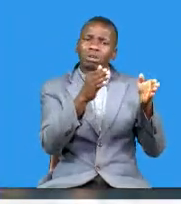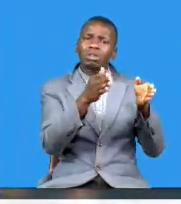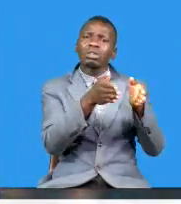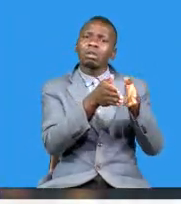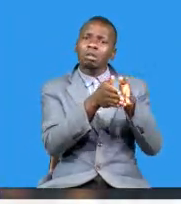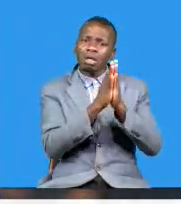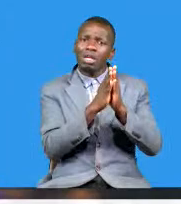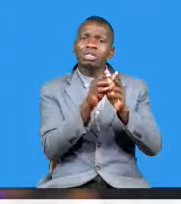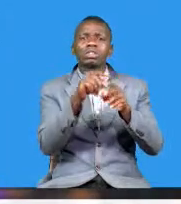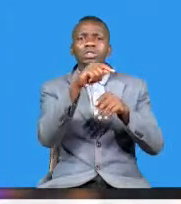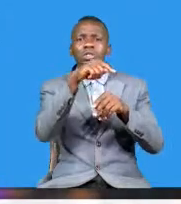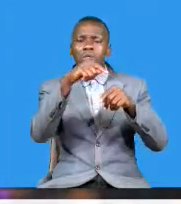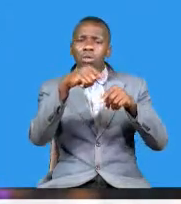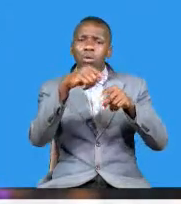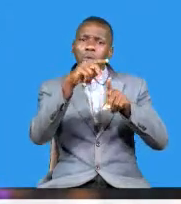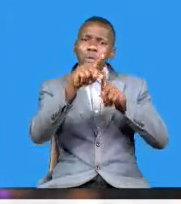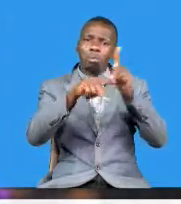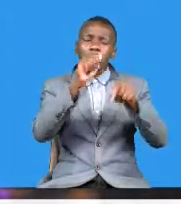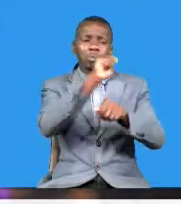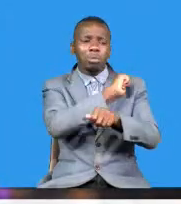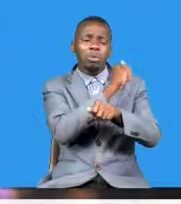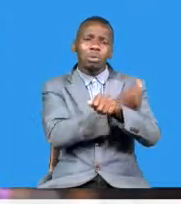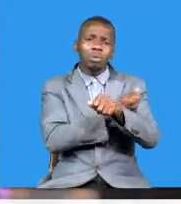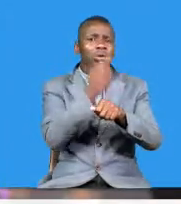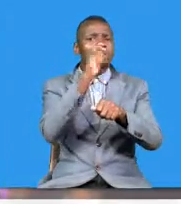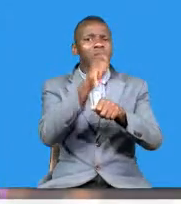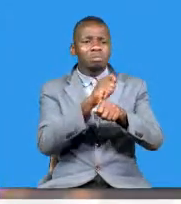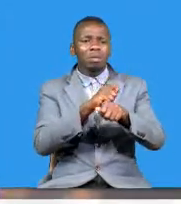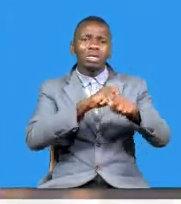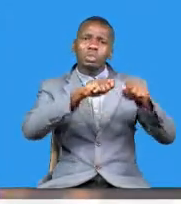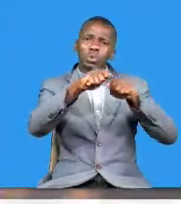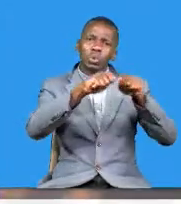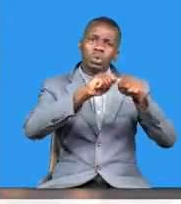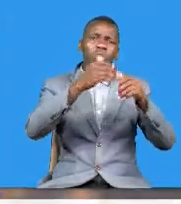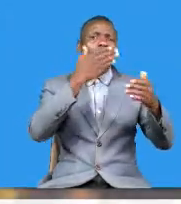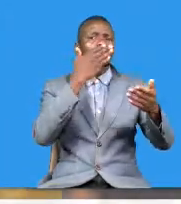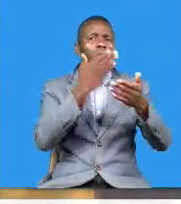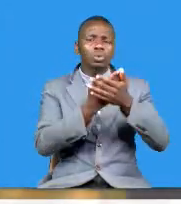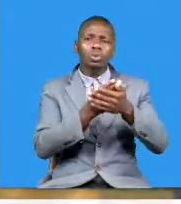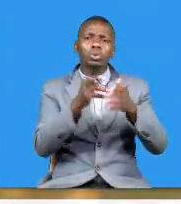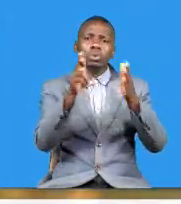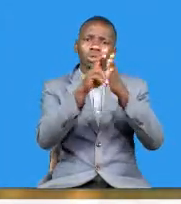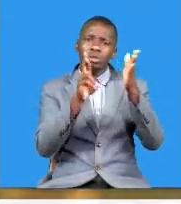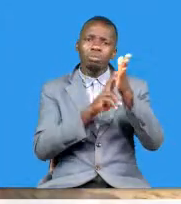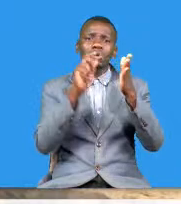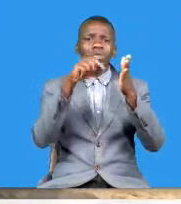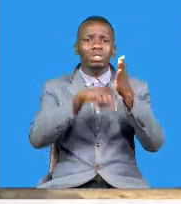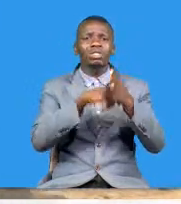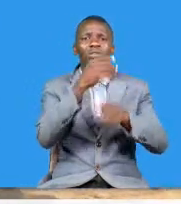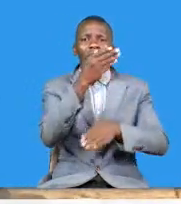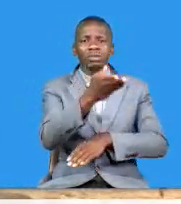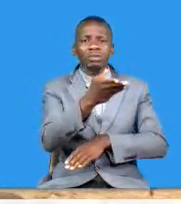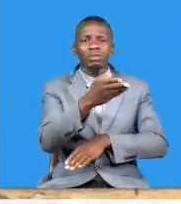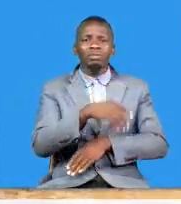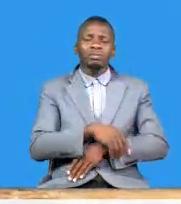smooth operations at the dump site. We have more in this report.